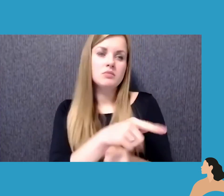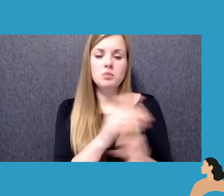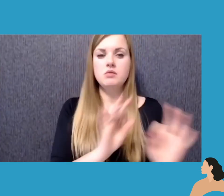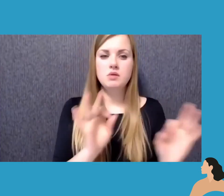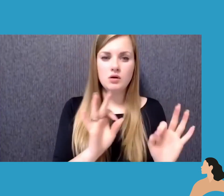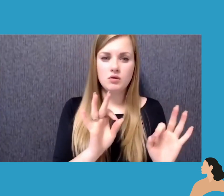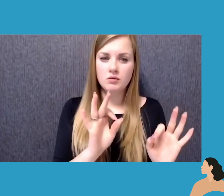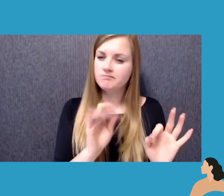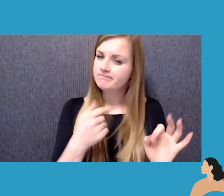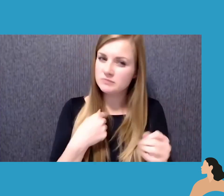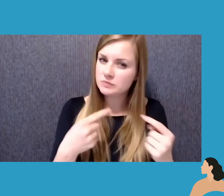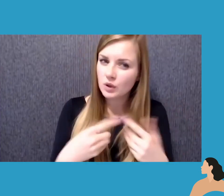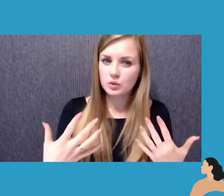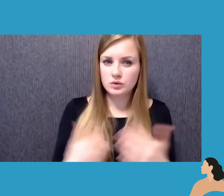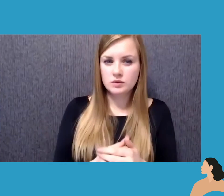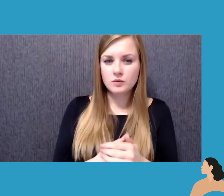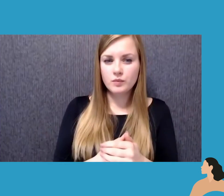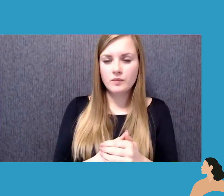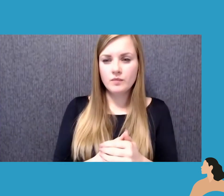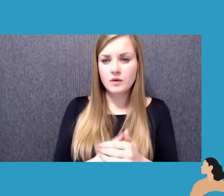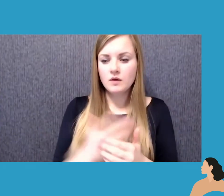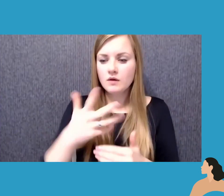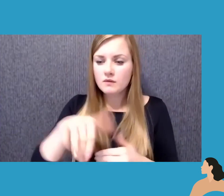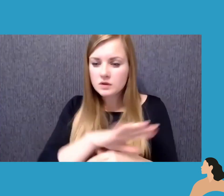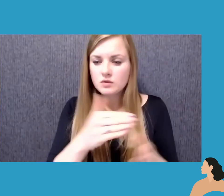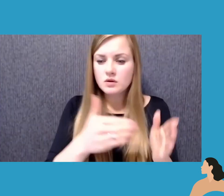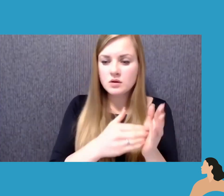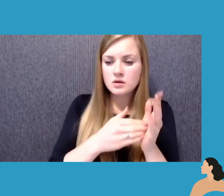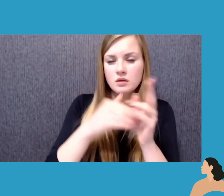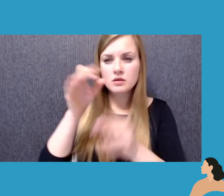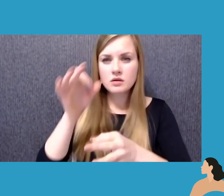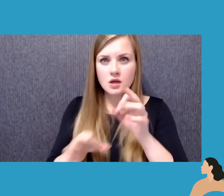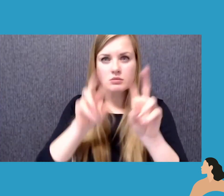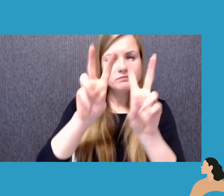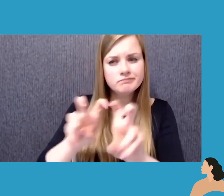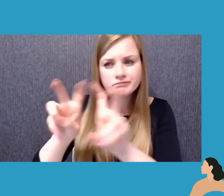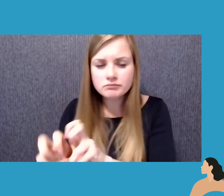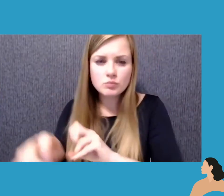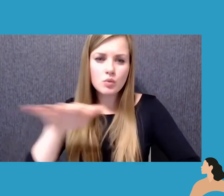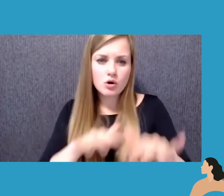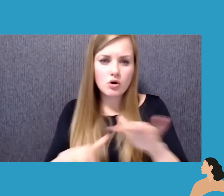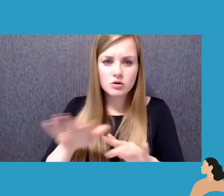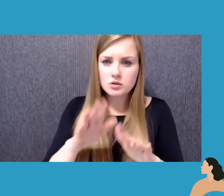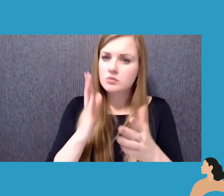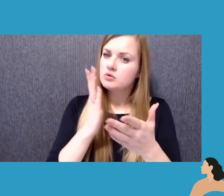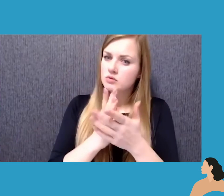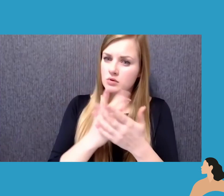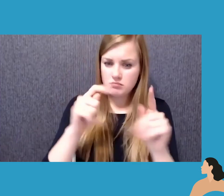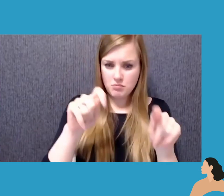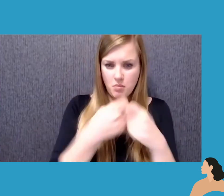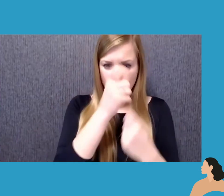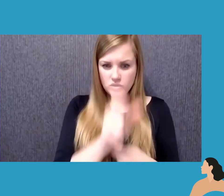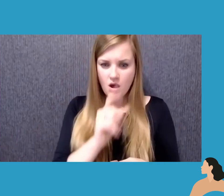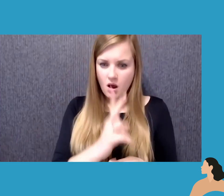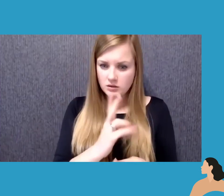not involve any implications on the offender. The proceedings themselves